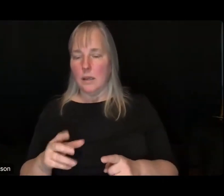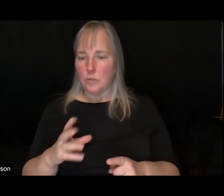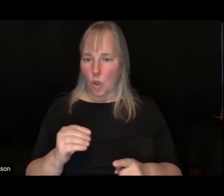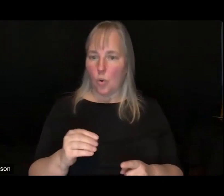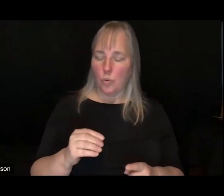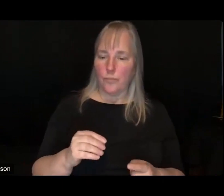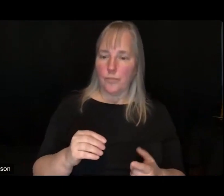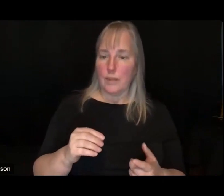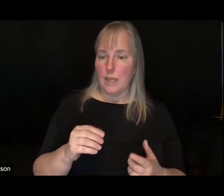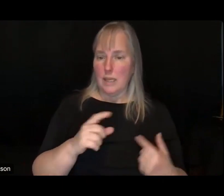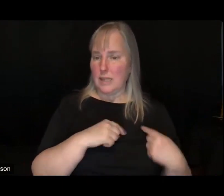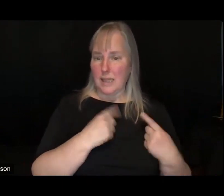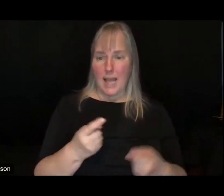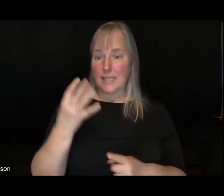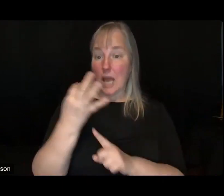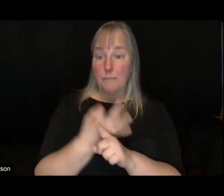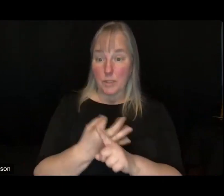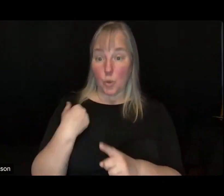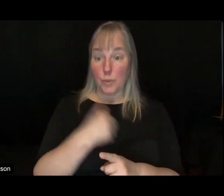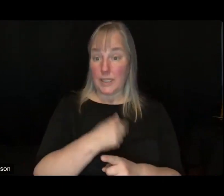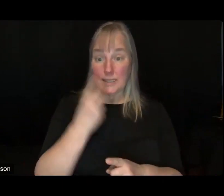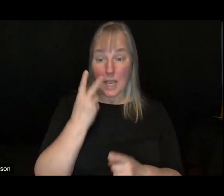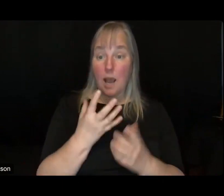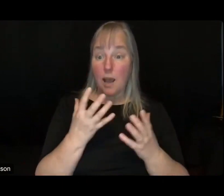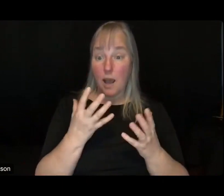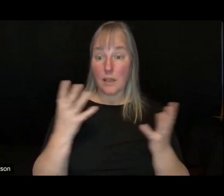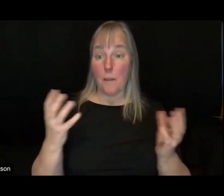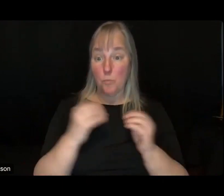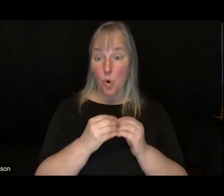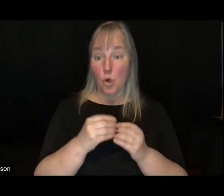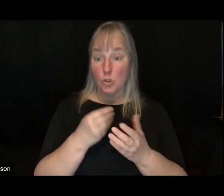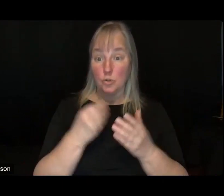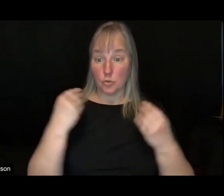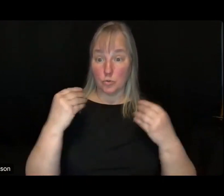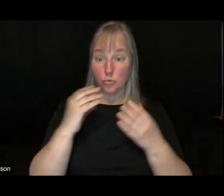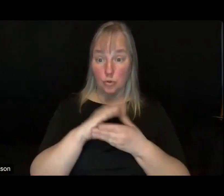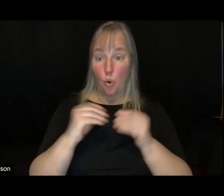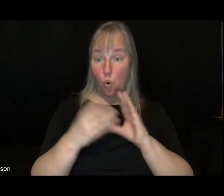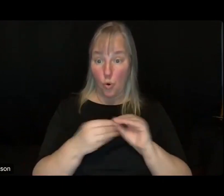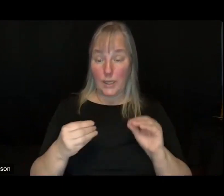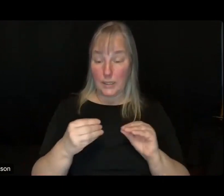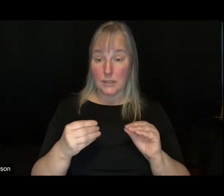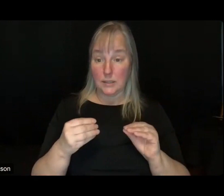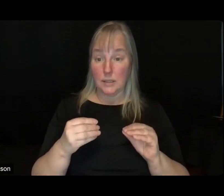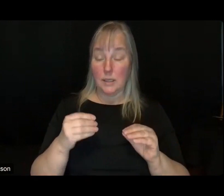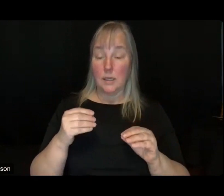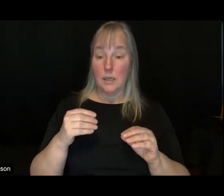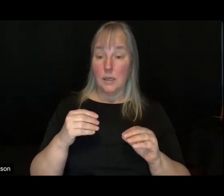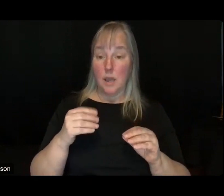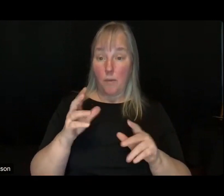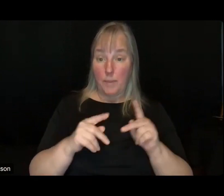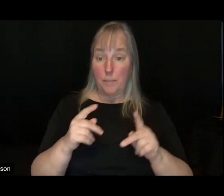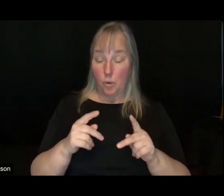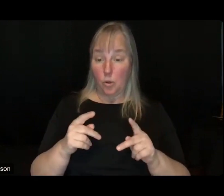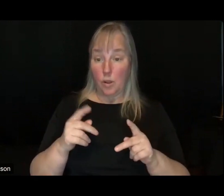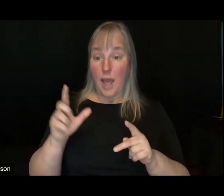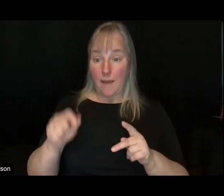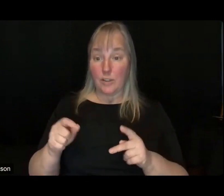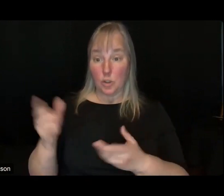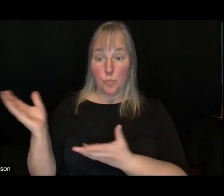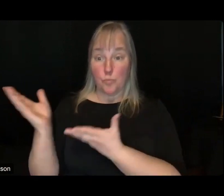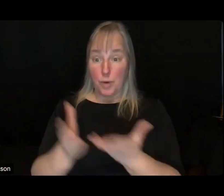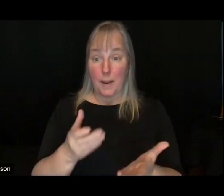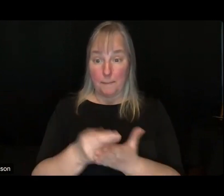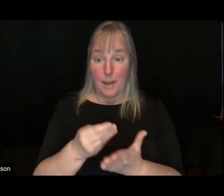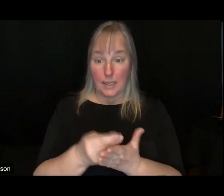the last 9 months, we're seeing a lot of increased stories of people coming to the table having to bring money to sell their home, which